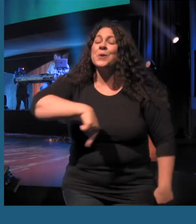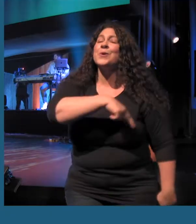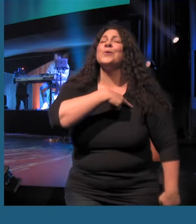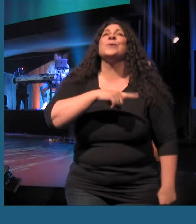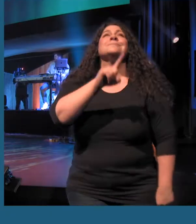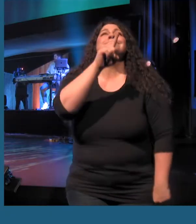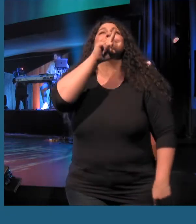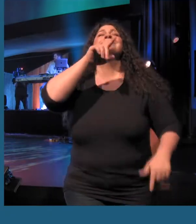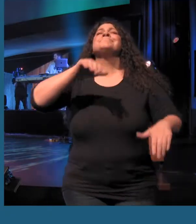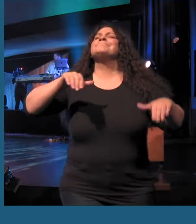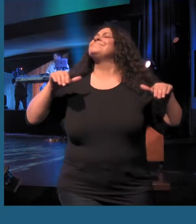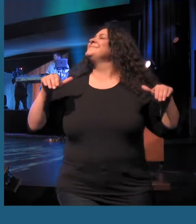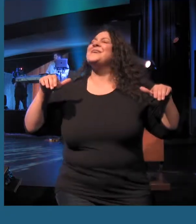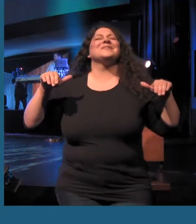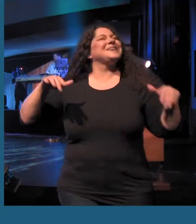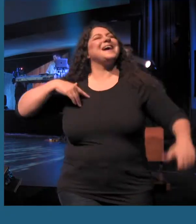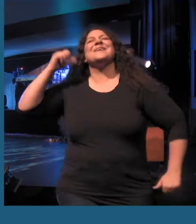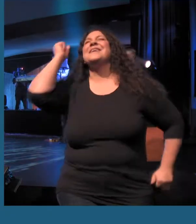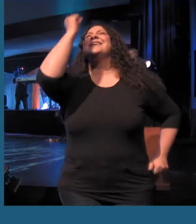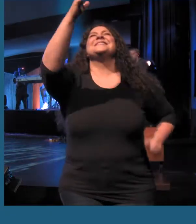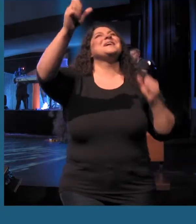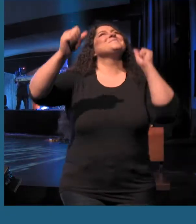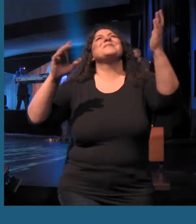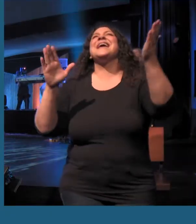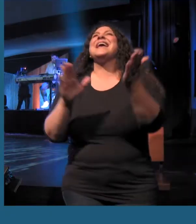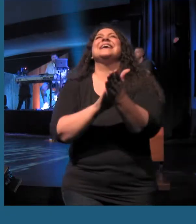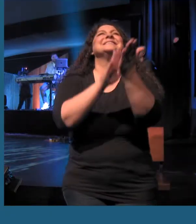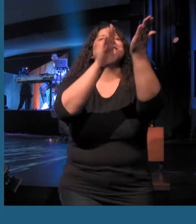be quiet. We shout out.